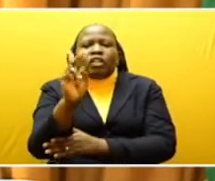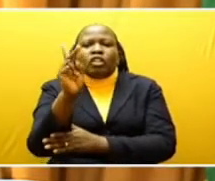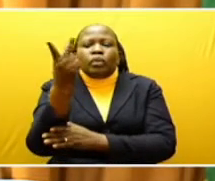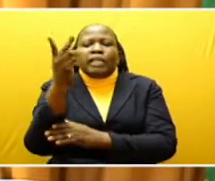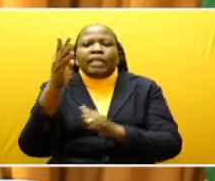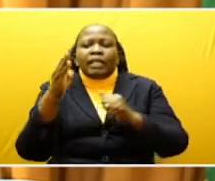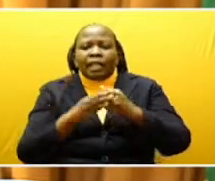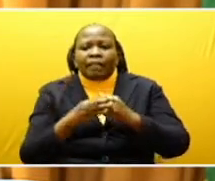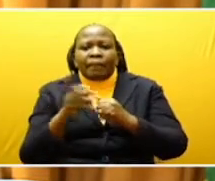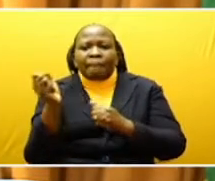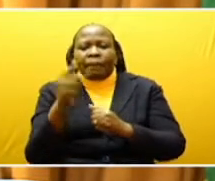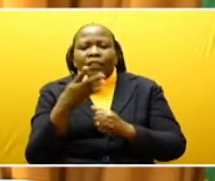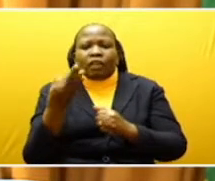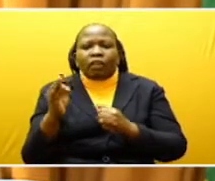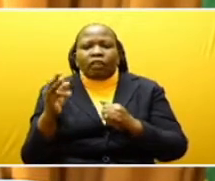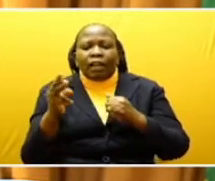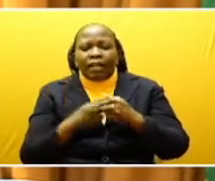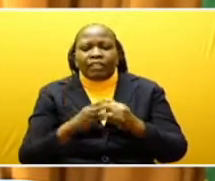August